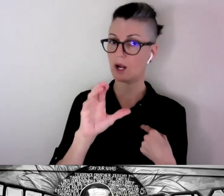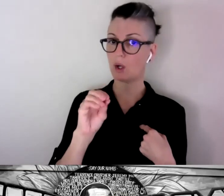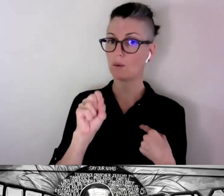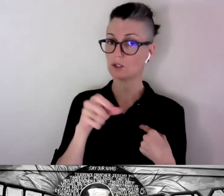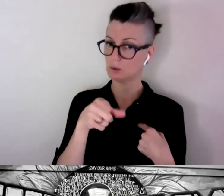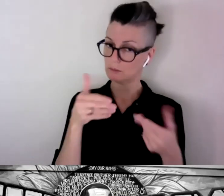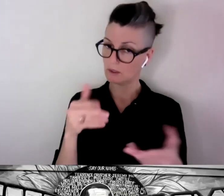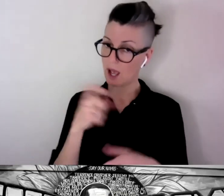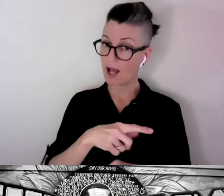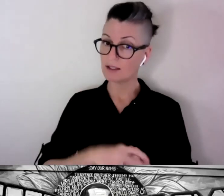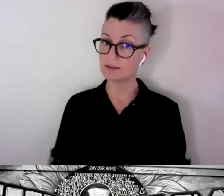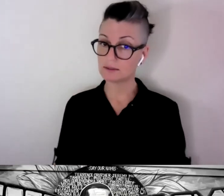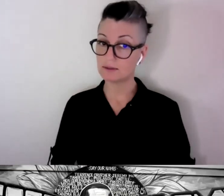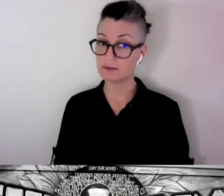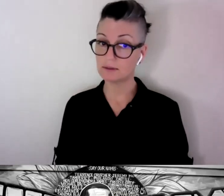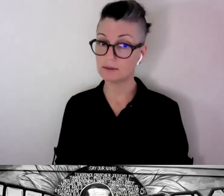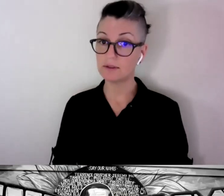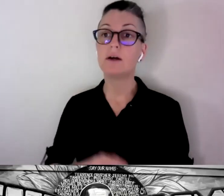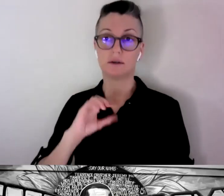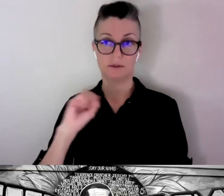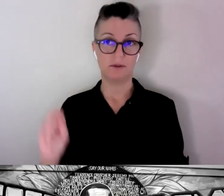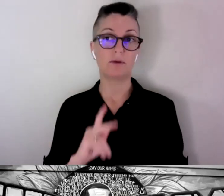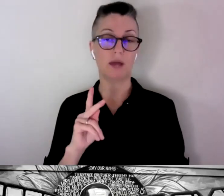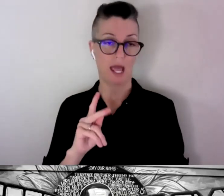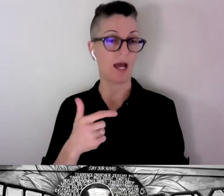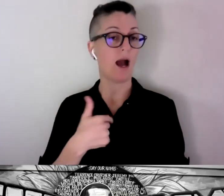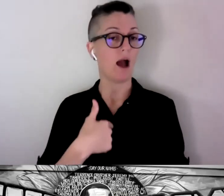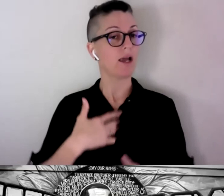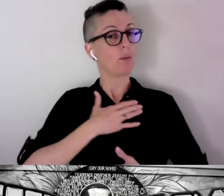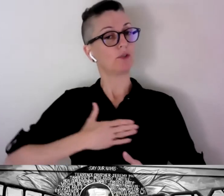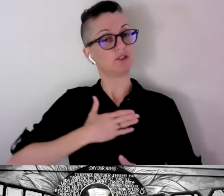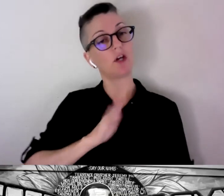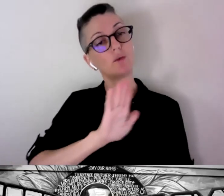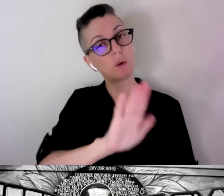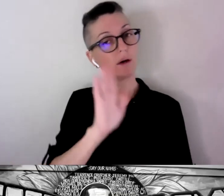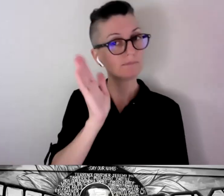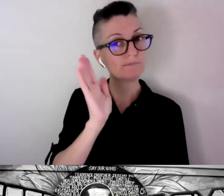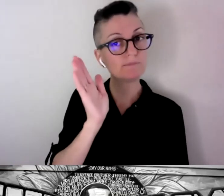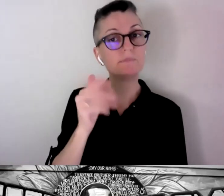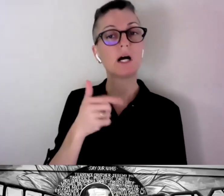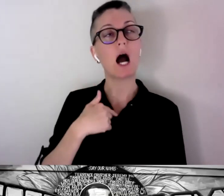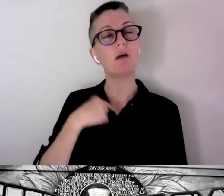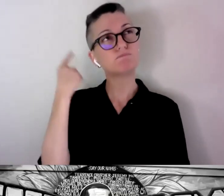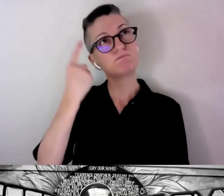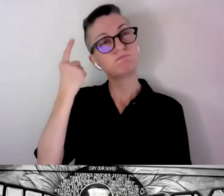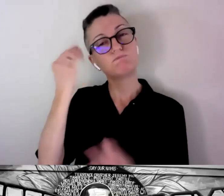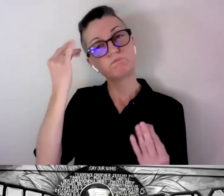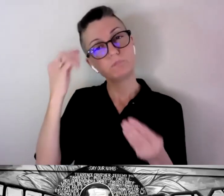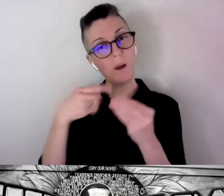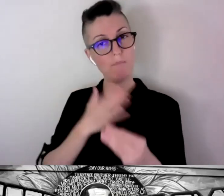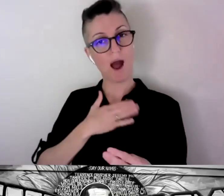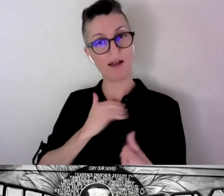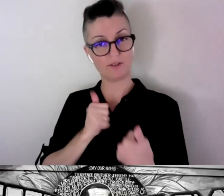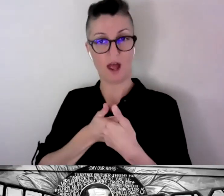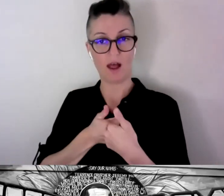Okay, so I was thinking, I really appreciate your presentation and thinking about some of my own challenges, and I was wondering how